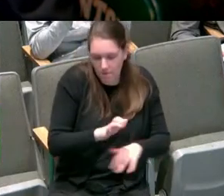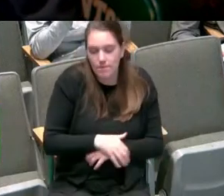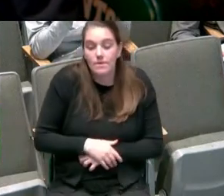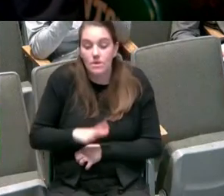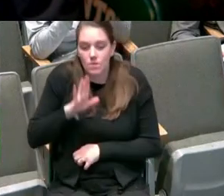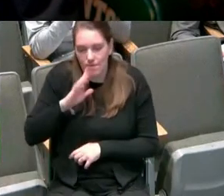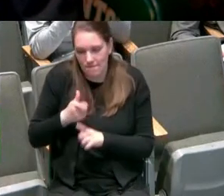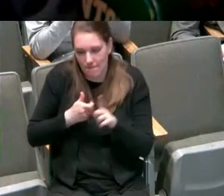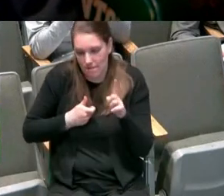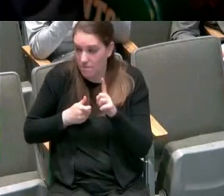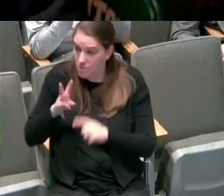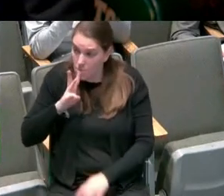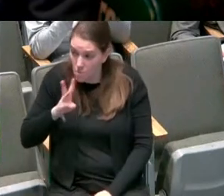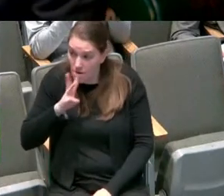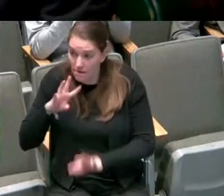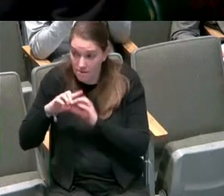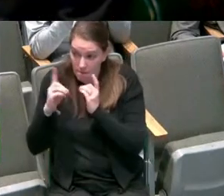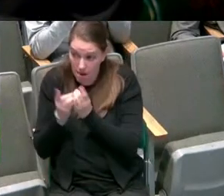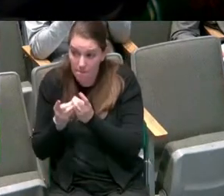earnings